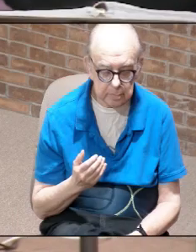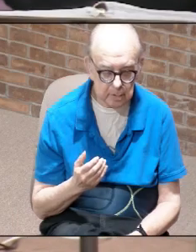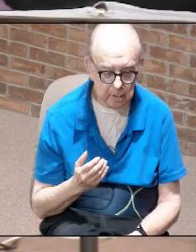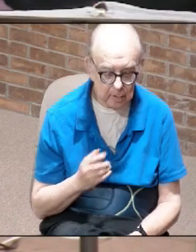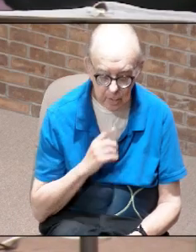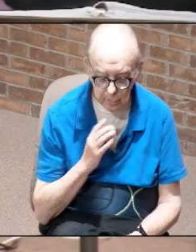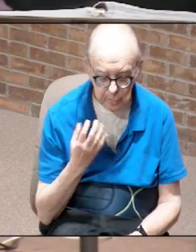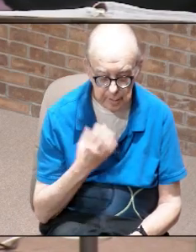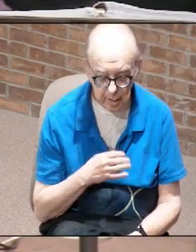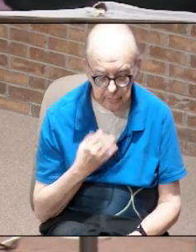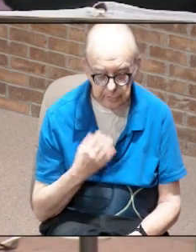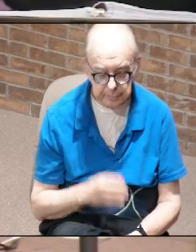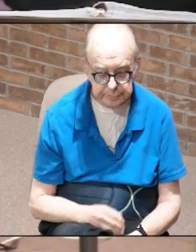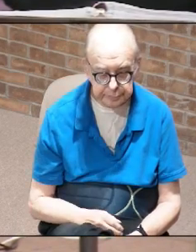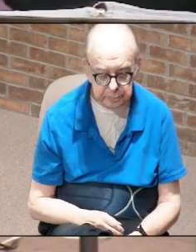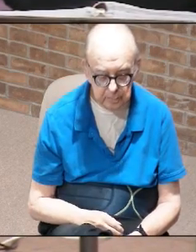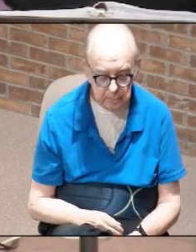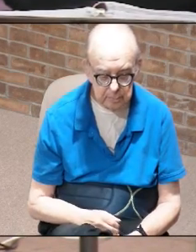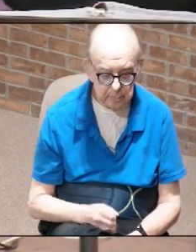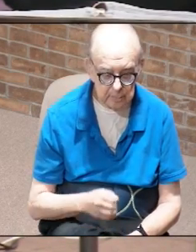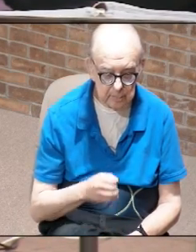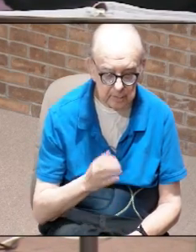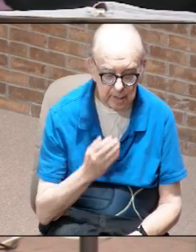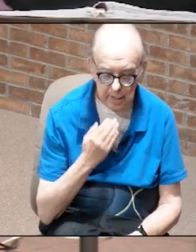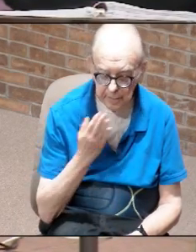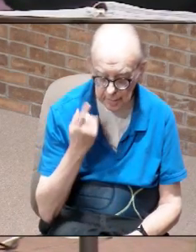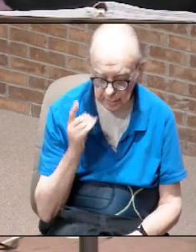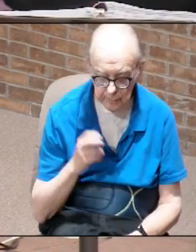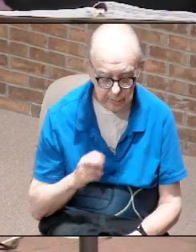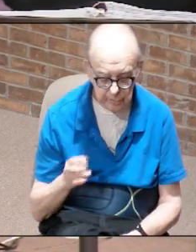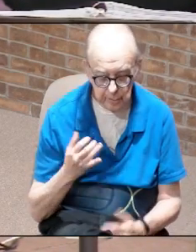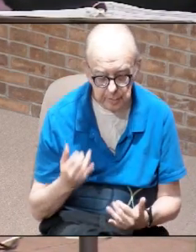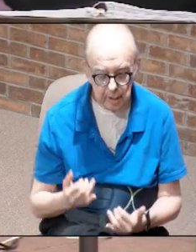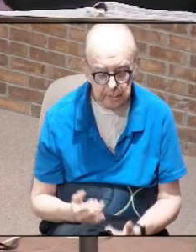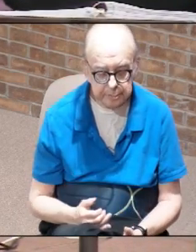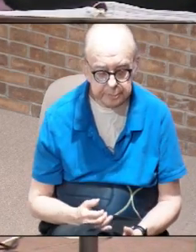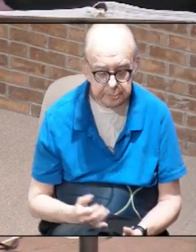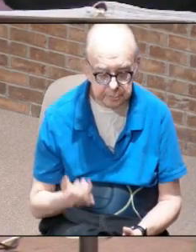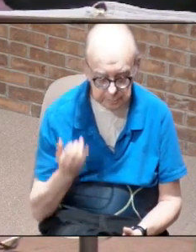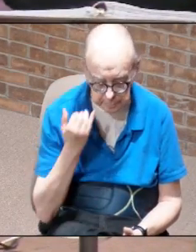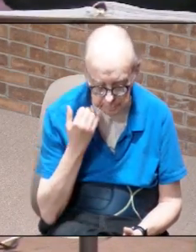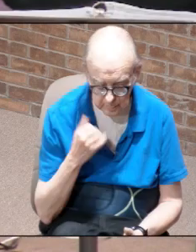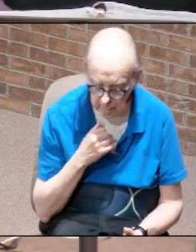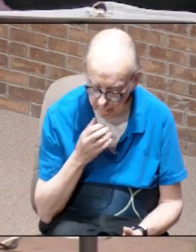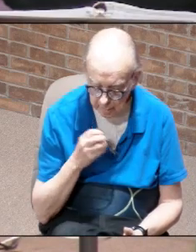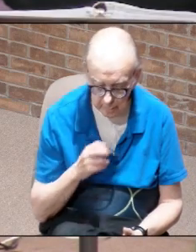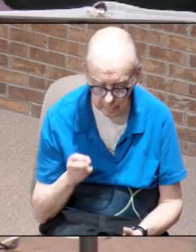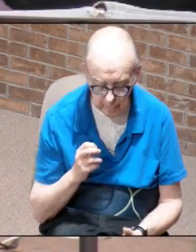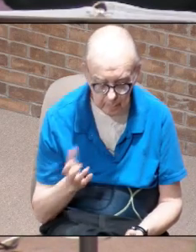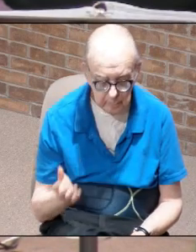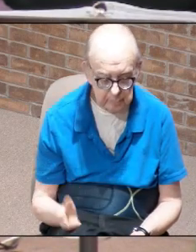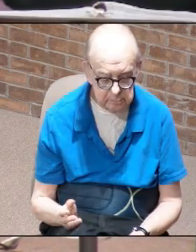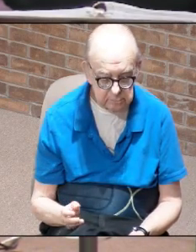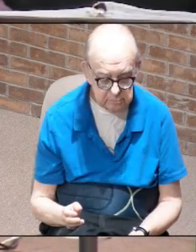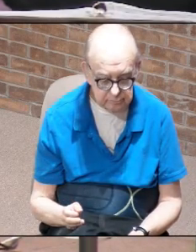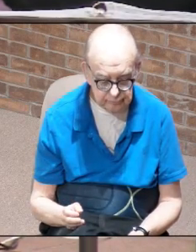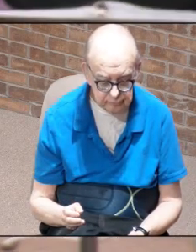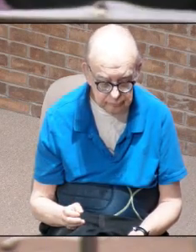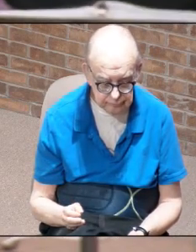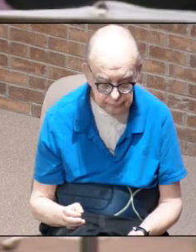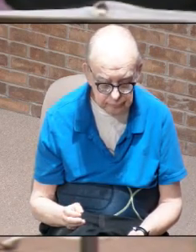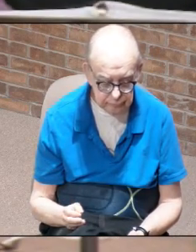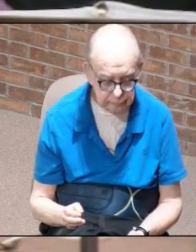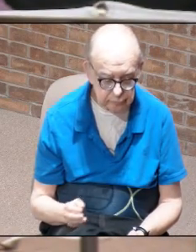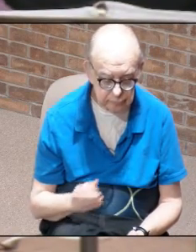This is awesome. God, thank you for this trip today. If I hadn't taken that trip, I would